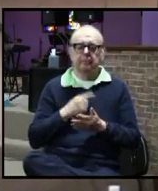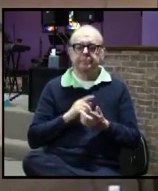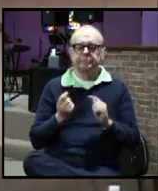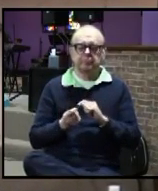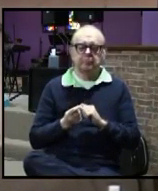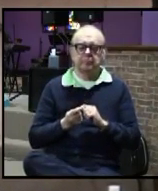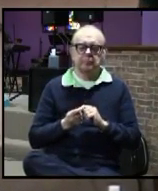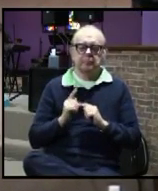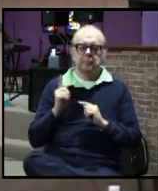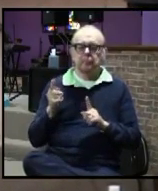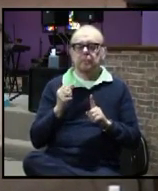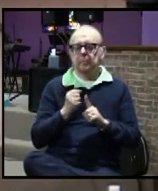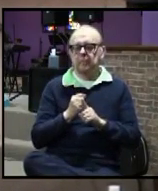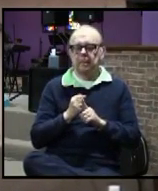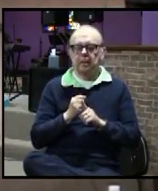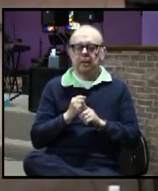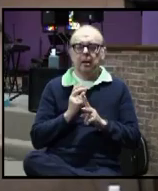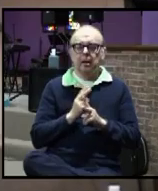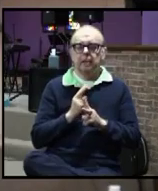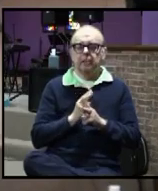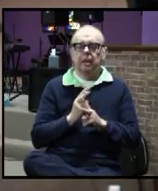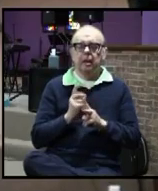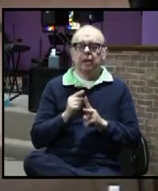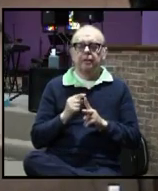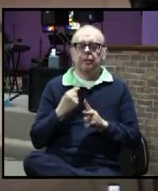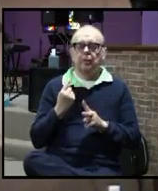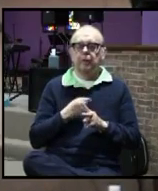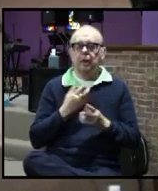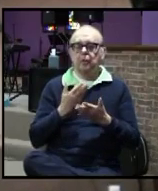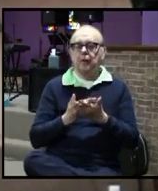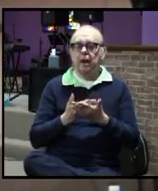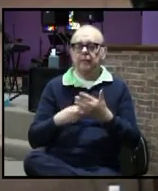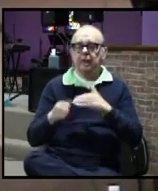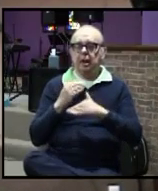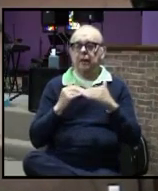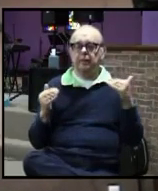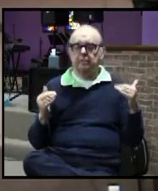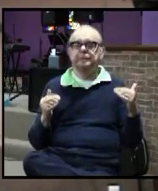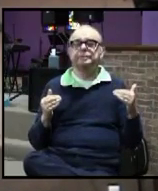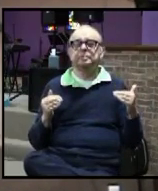he will transform us, and he will hold us and keep us until we get to heaven.